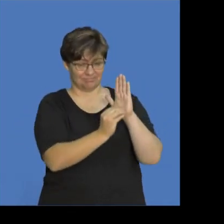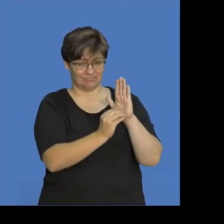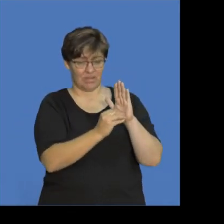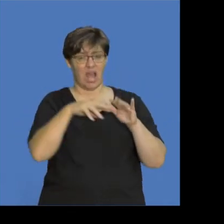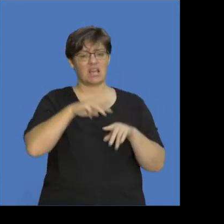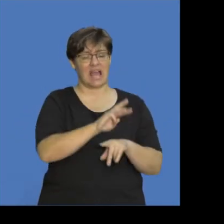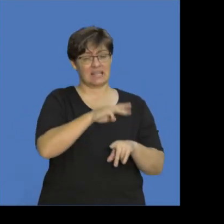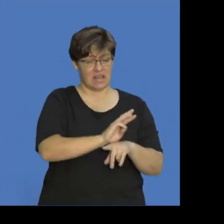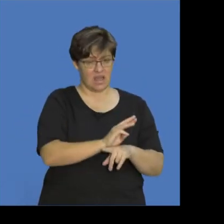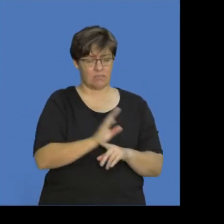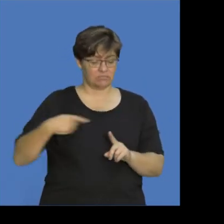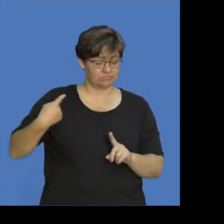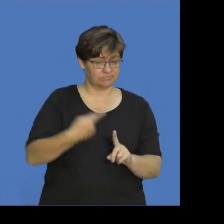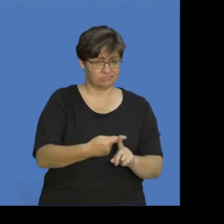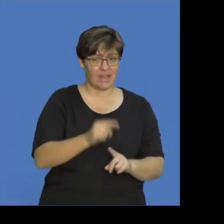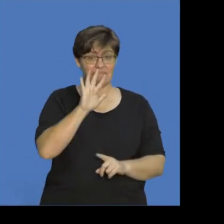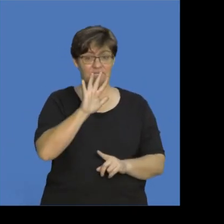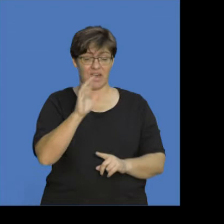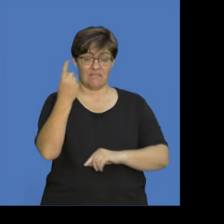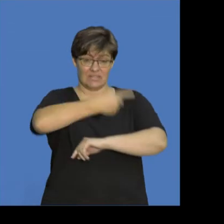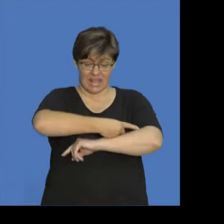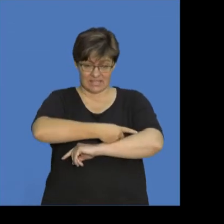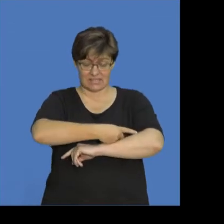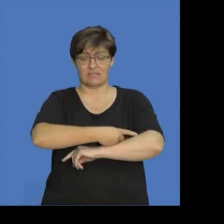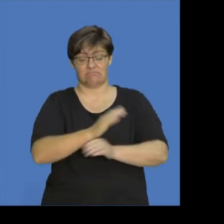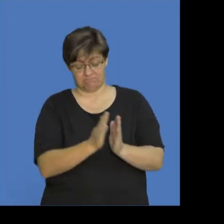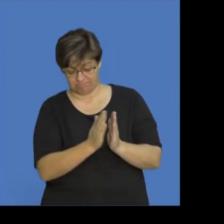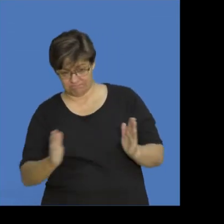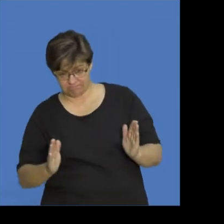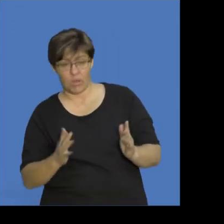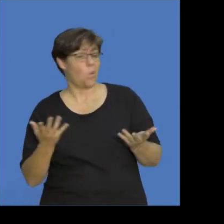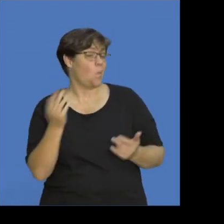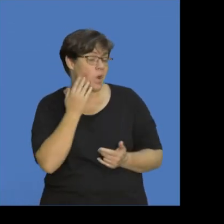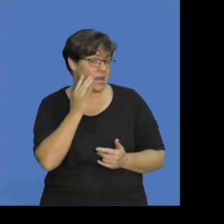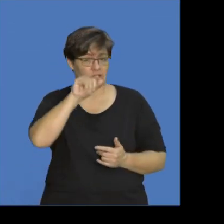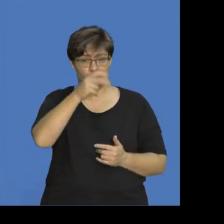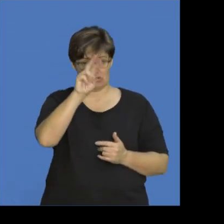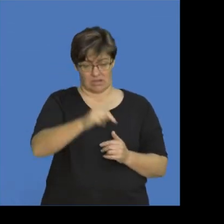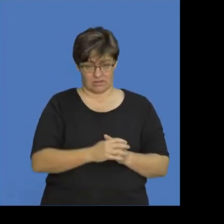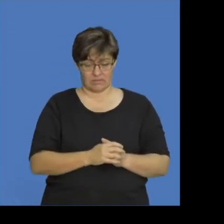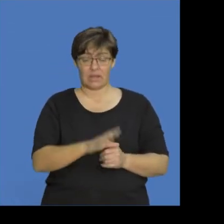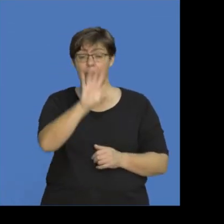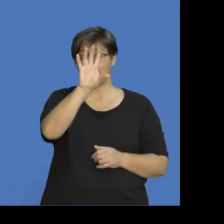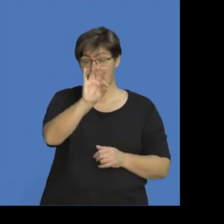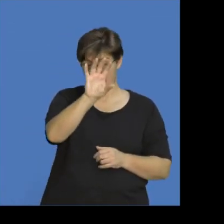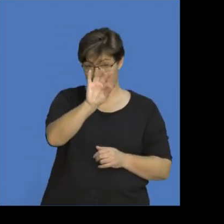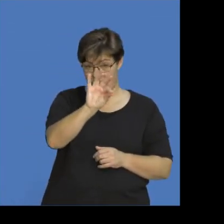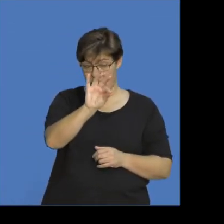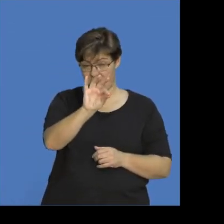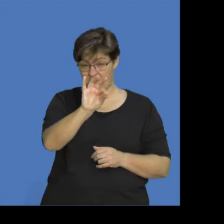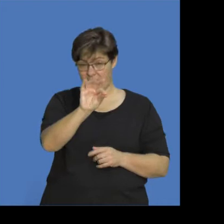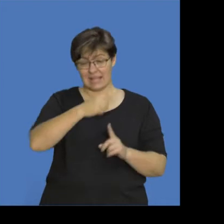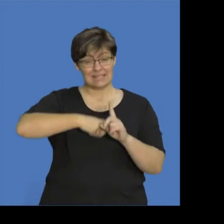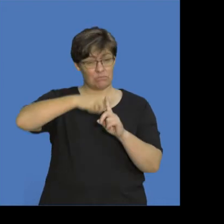recorded by a gardener over 5 days period in January. So on Monday,